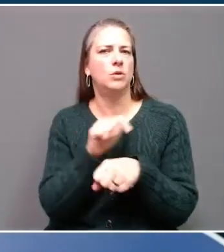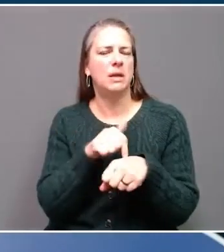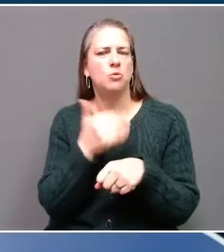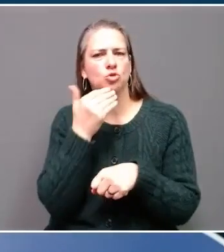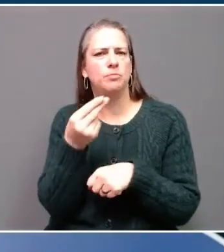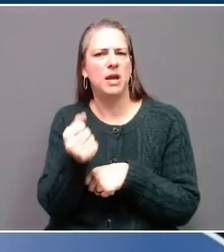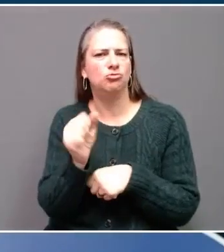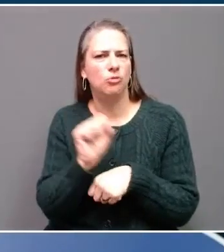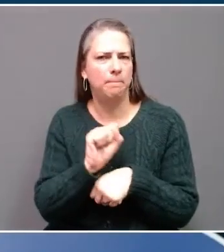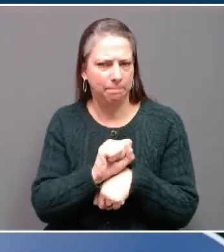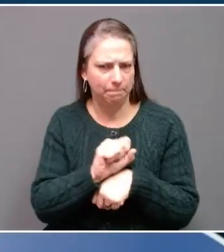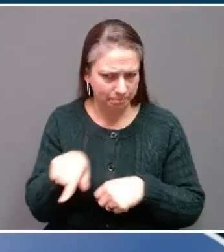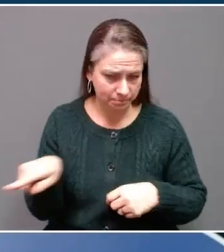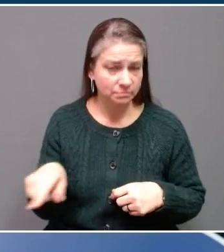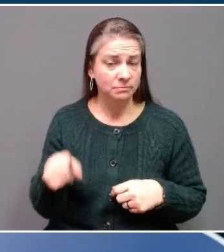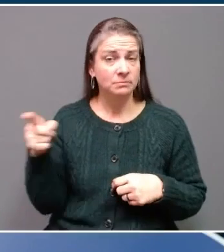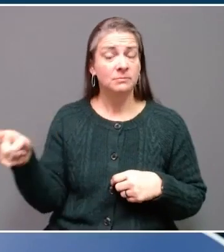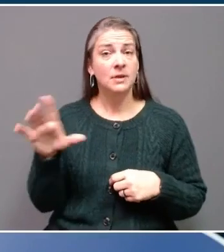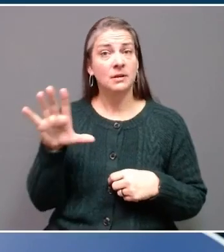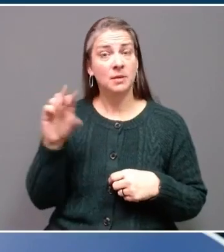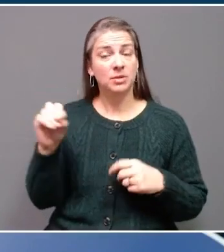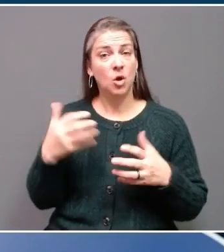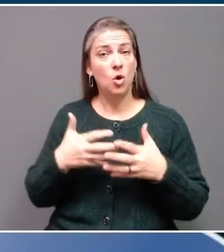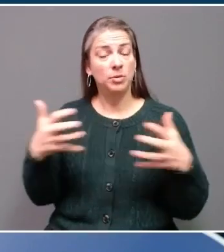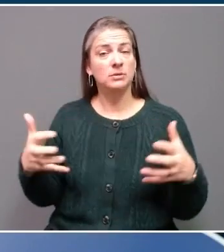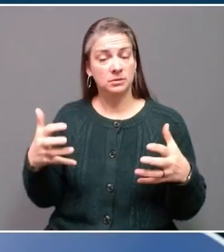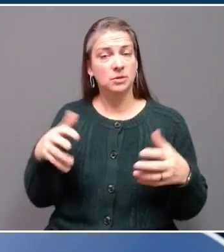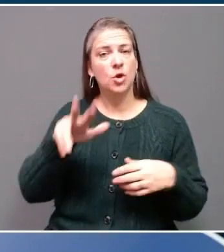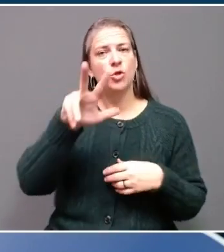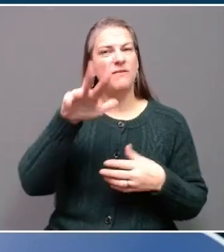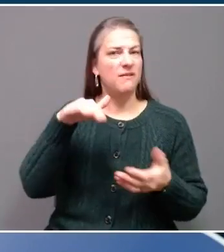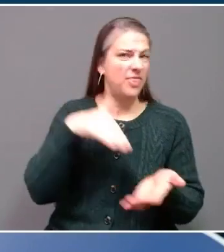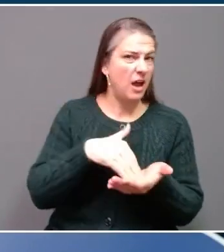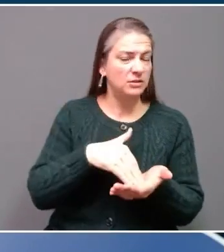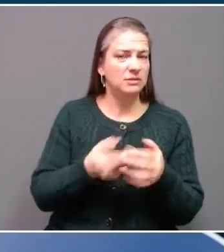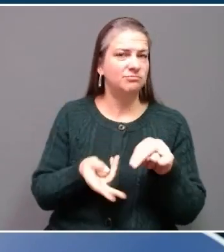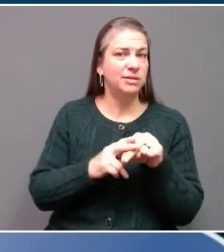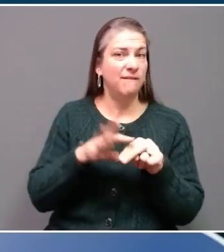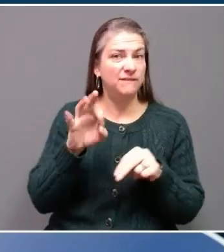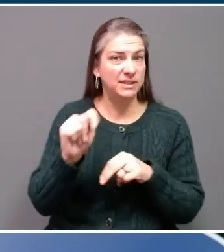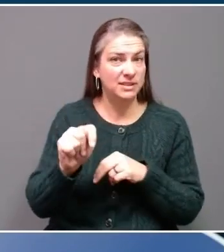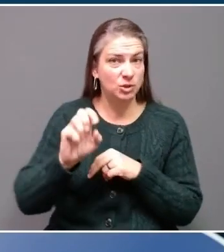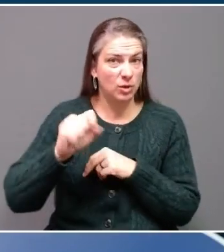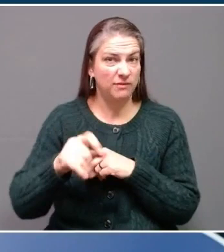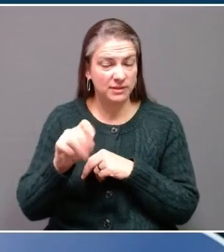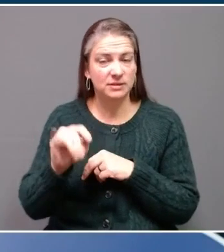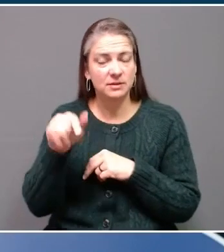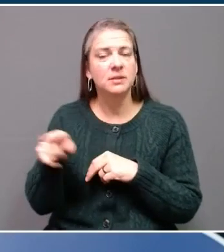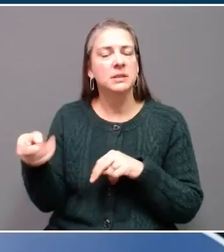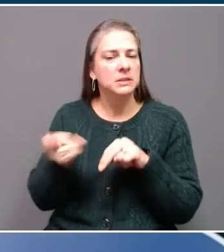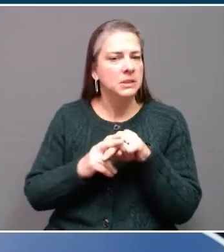company expand their operations by 35,000 feet, which will allow additional space to house manufacturing assets from Keystone